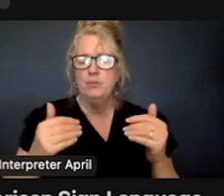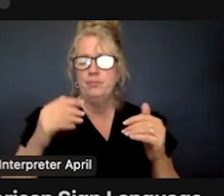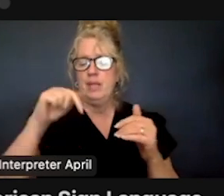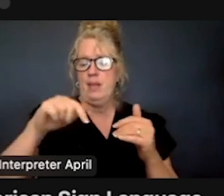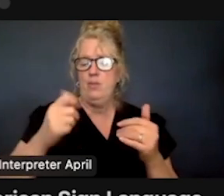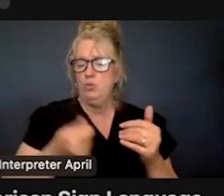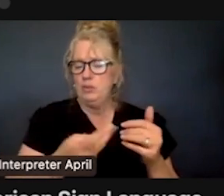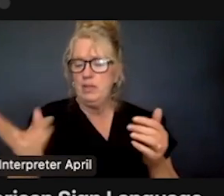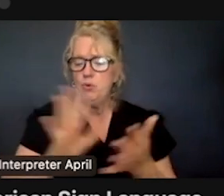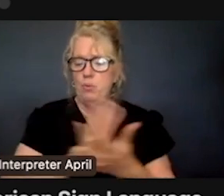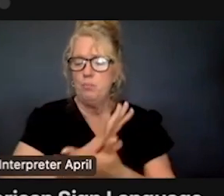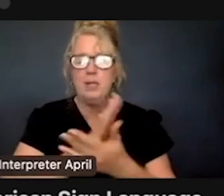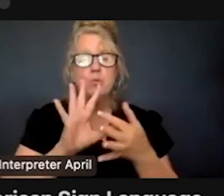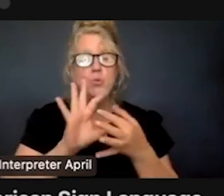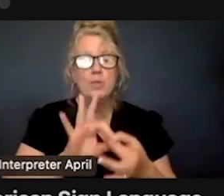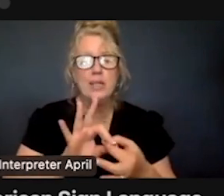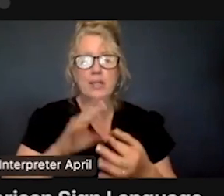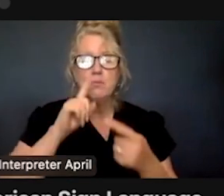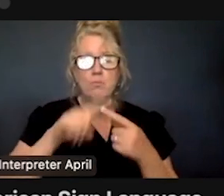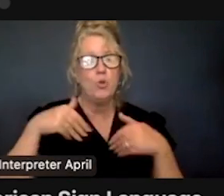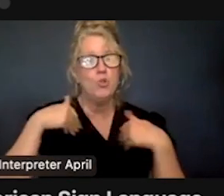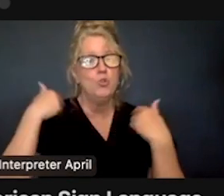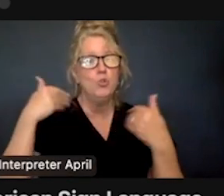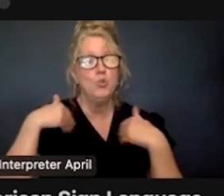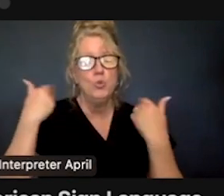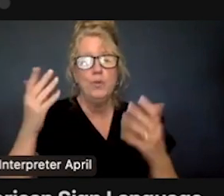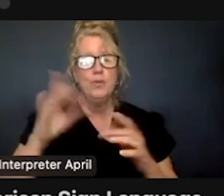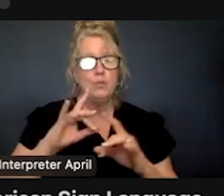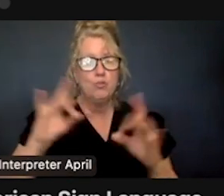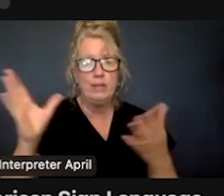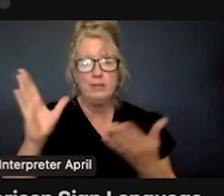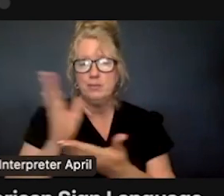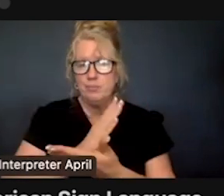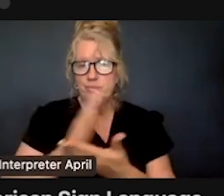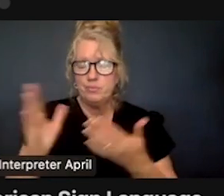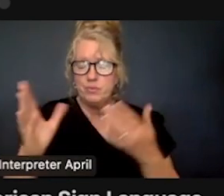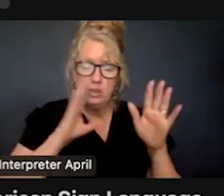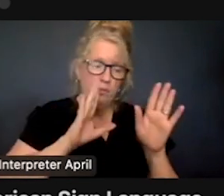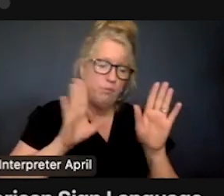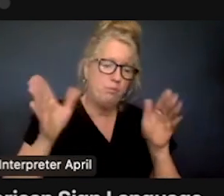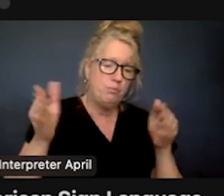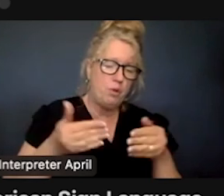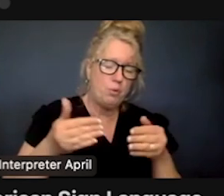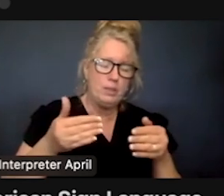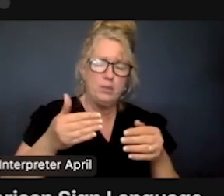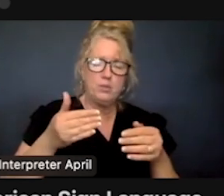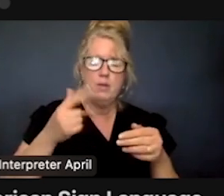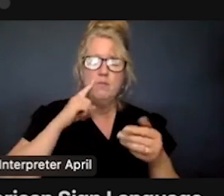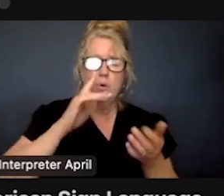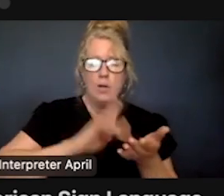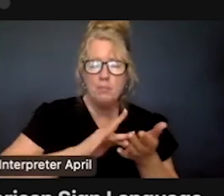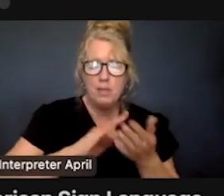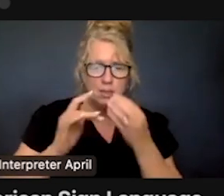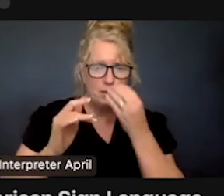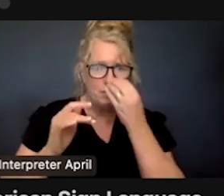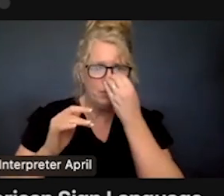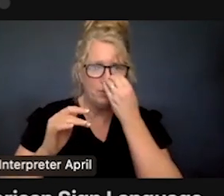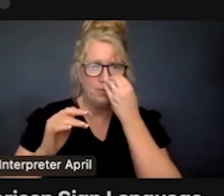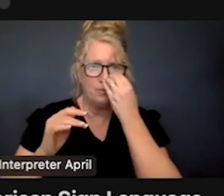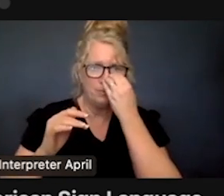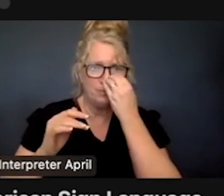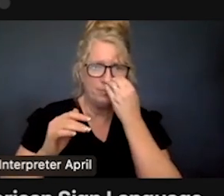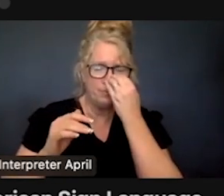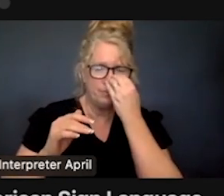papers related to the youth crisis continuum, as well as one focused on medical and pharmacy resources, written